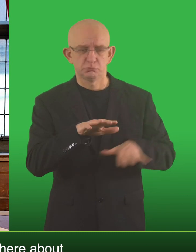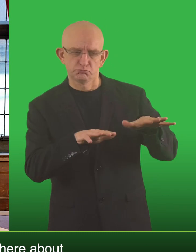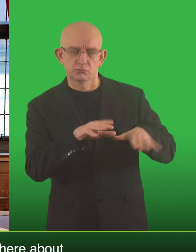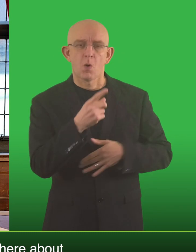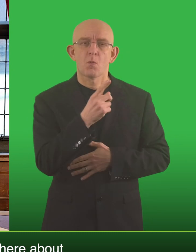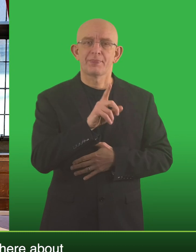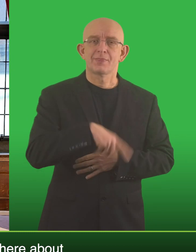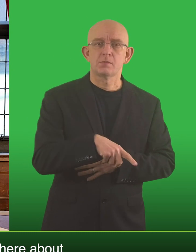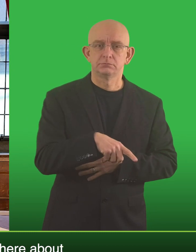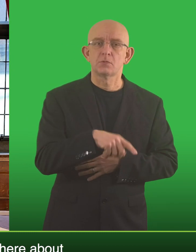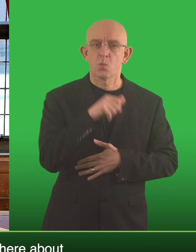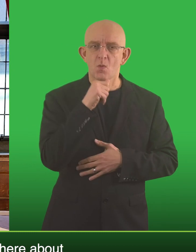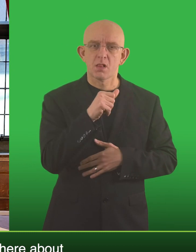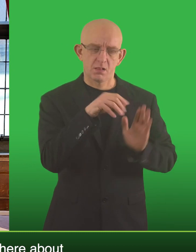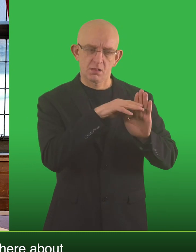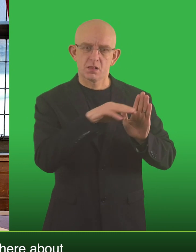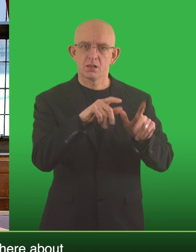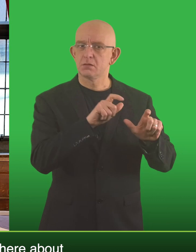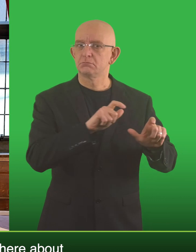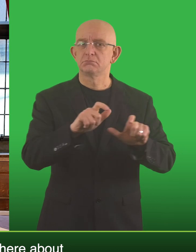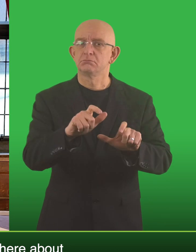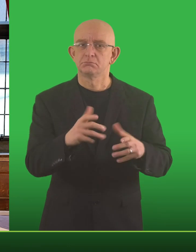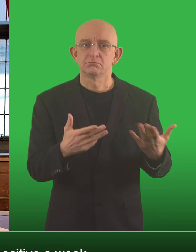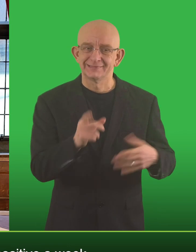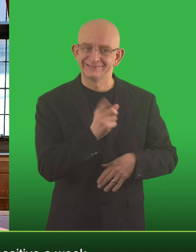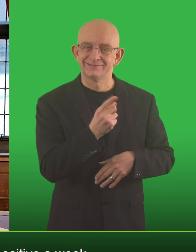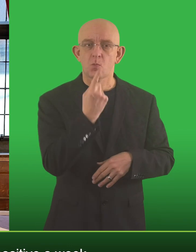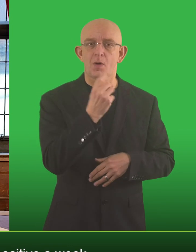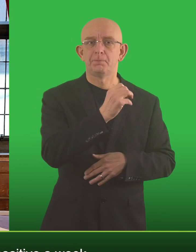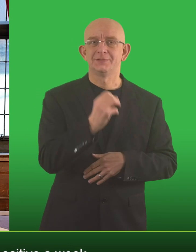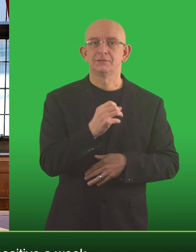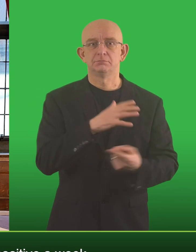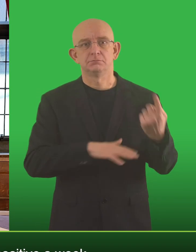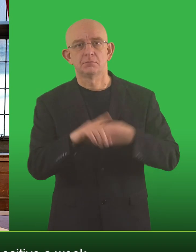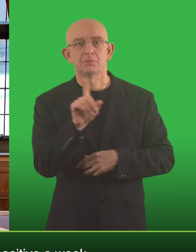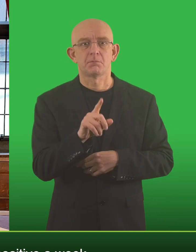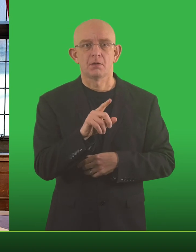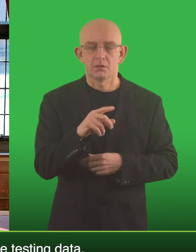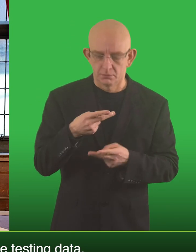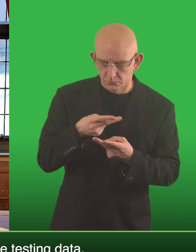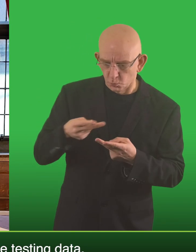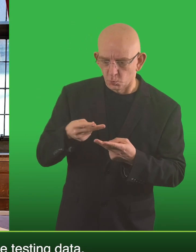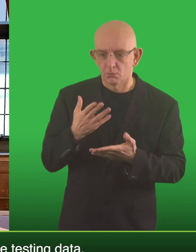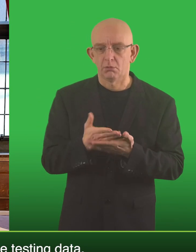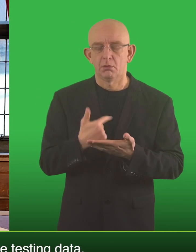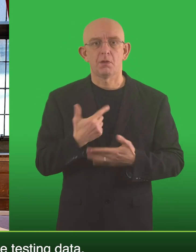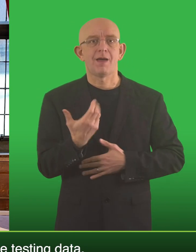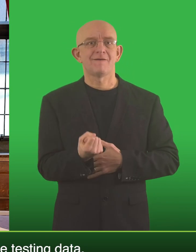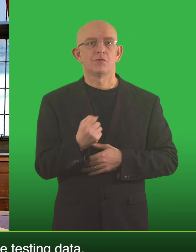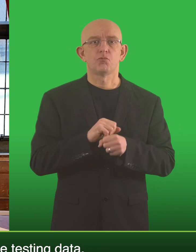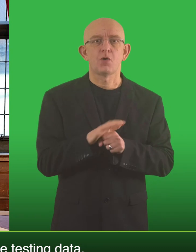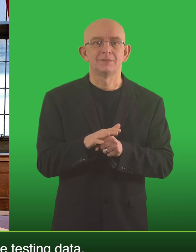somewhere about 1,000 per 100,000 a week, and we'll settle there. That's 1% of the population testing positive a week. Very, very difficult to interpret